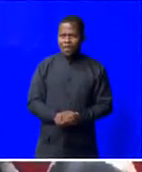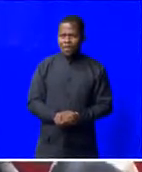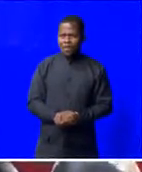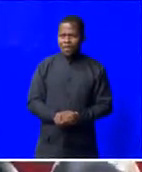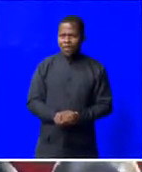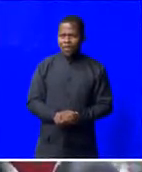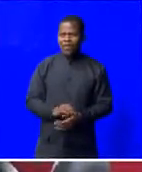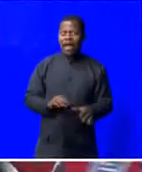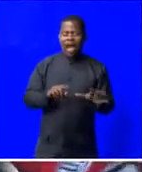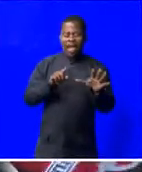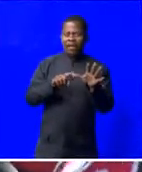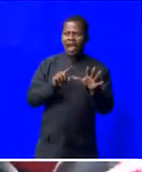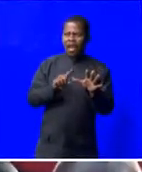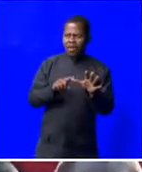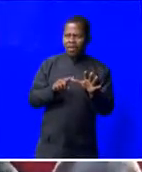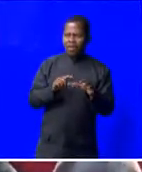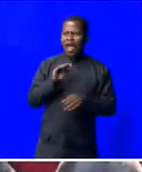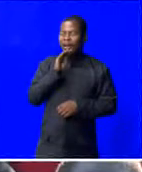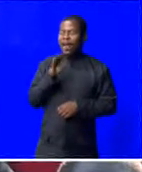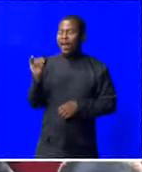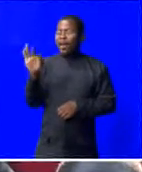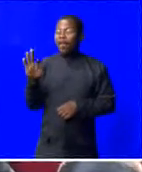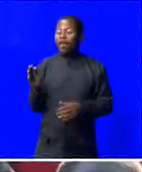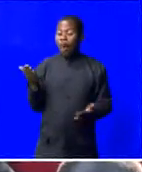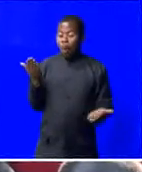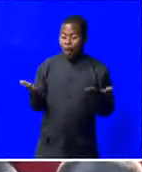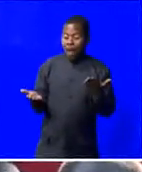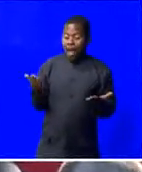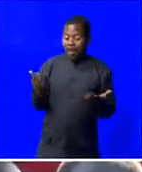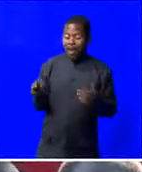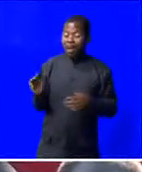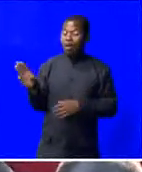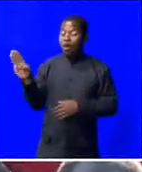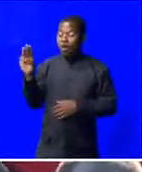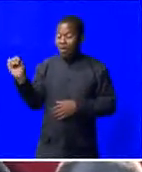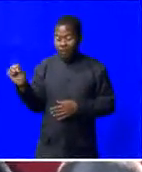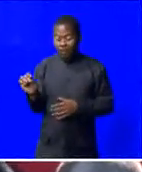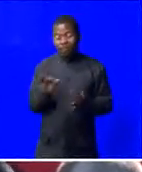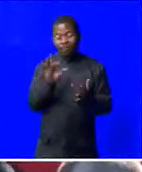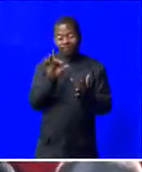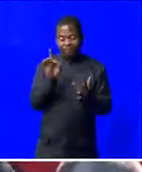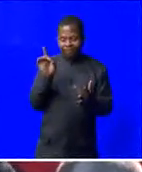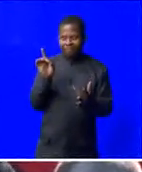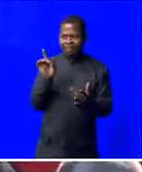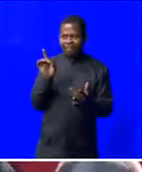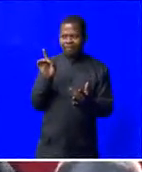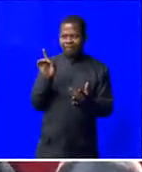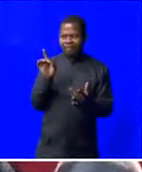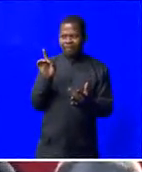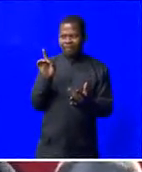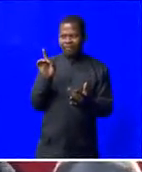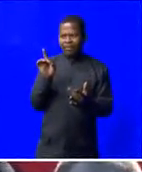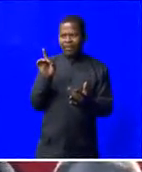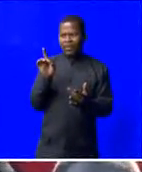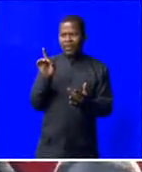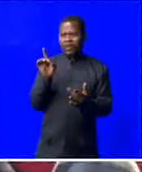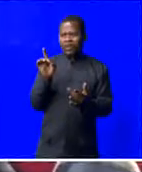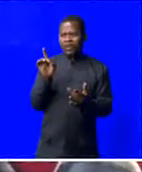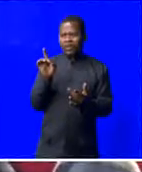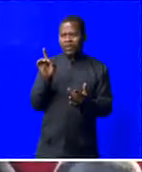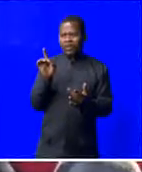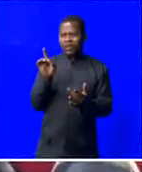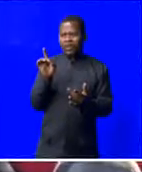ukuthi ingabe kube bothiwa oh naku na liso libela ngaka Rijkenberg